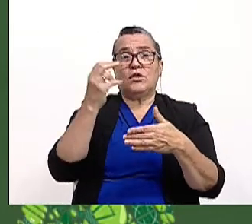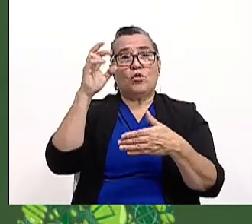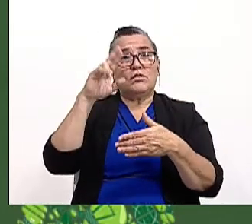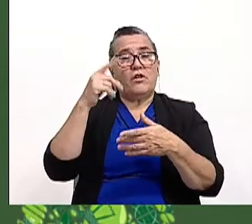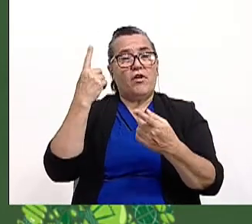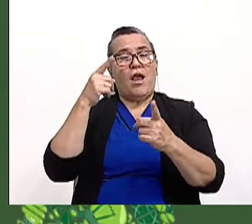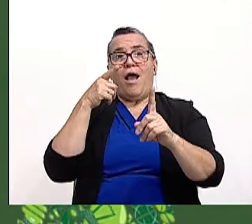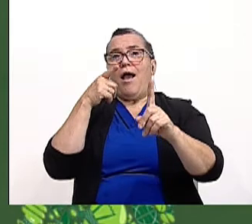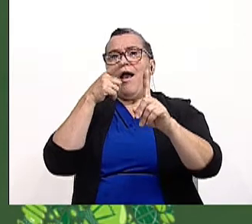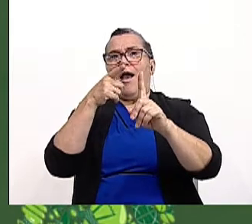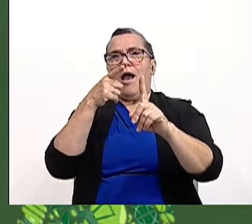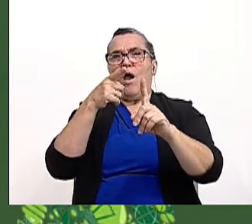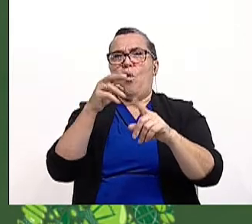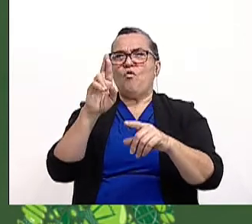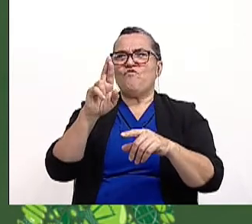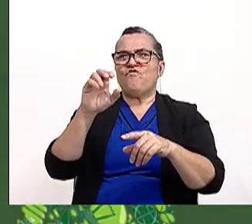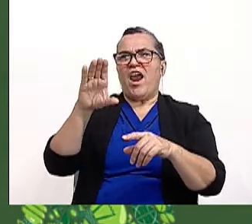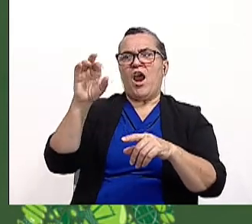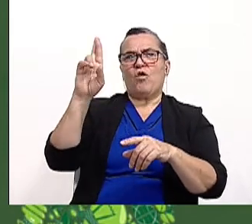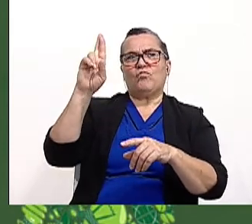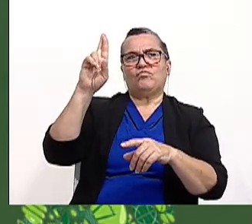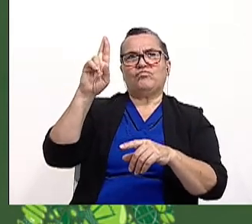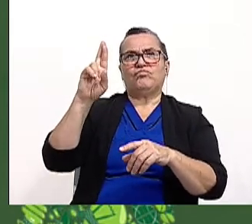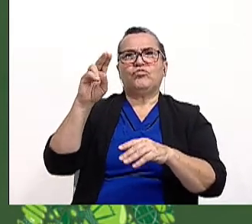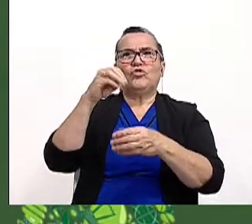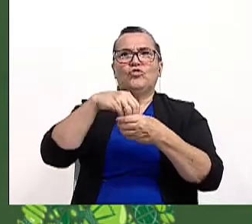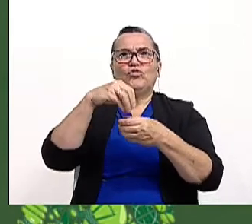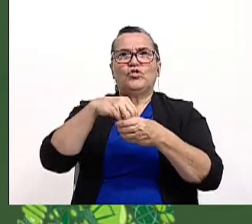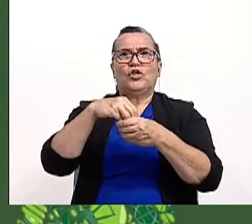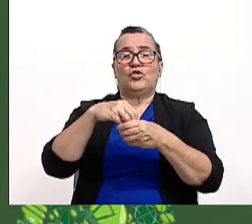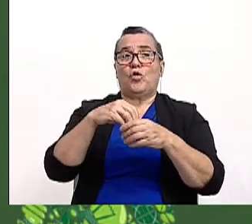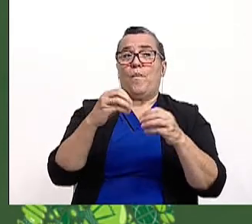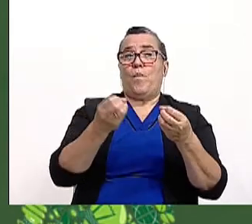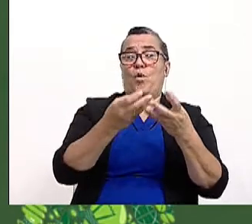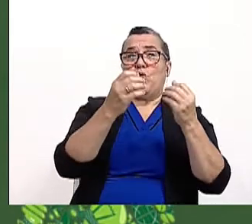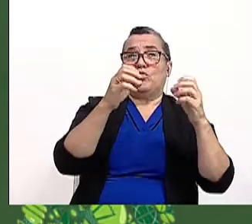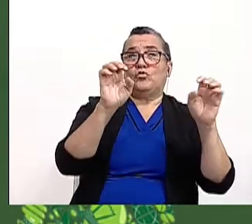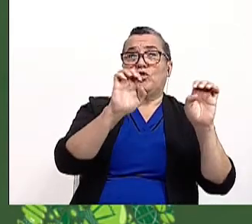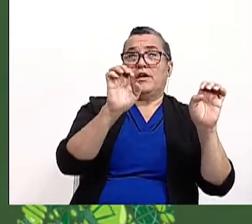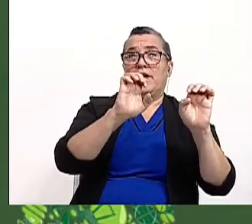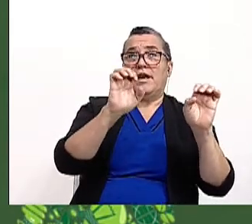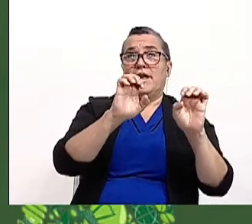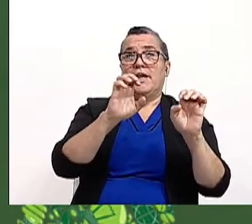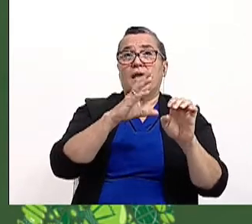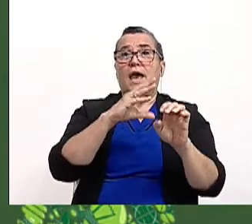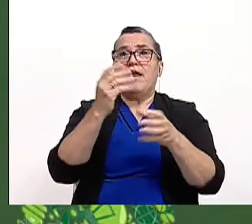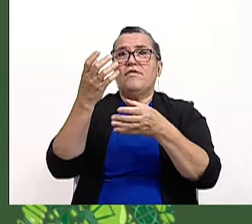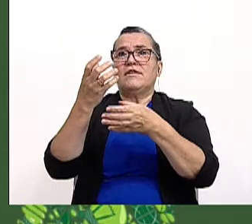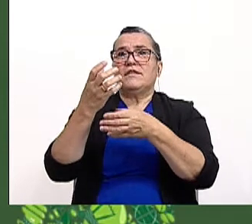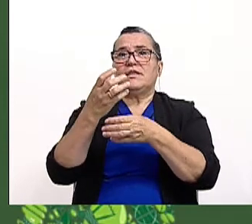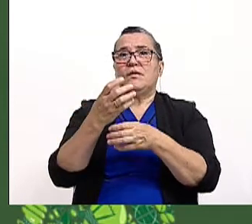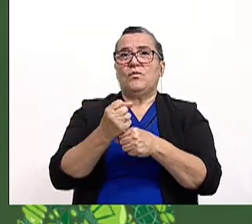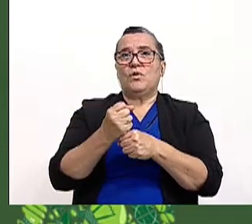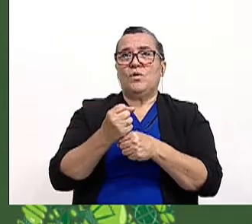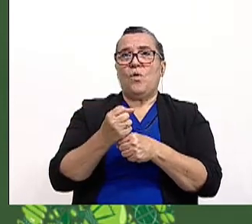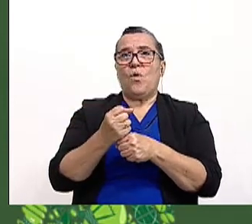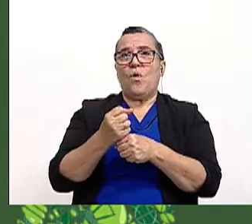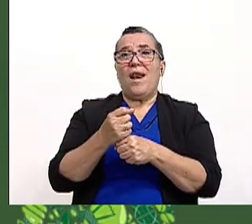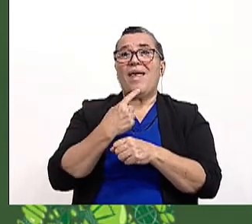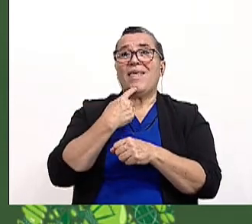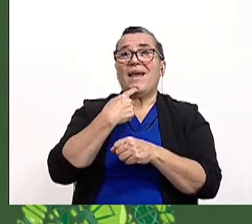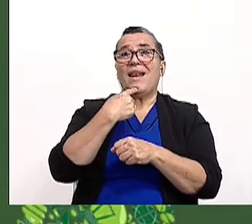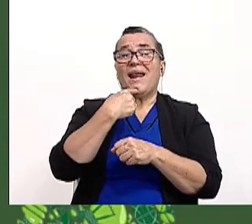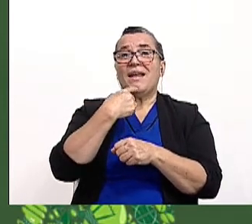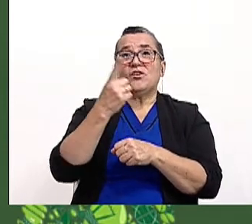new record in clean energy production and received their latest Biosphere Reserve declaration by